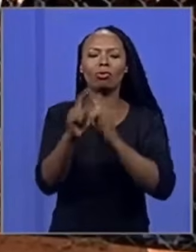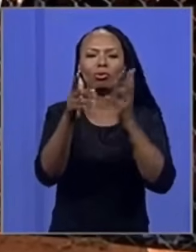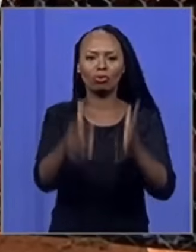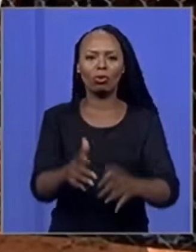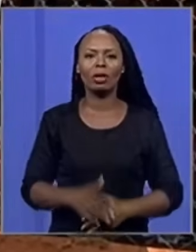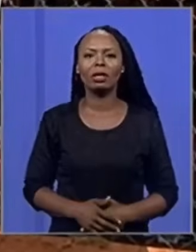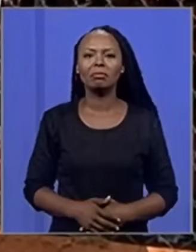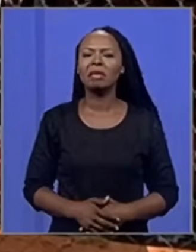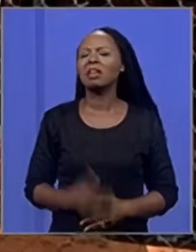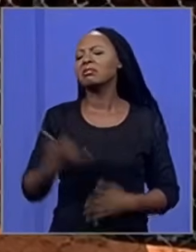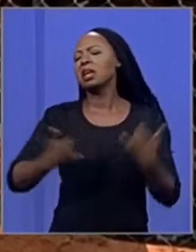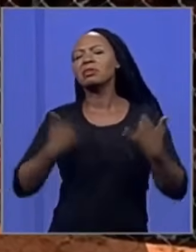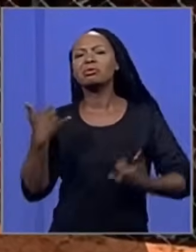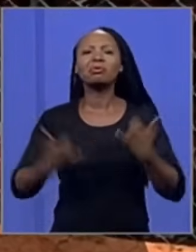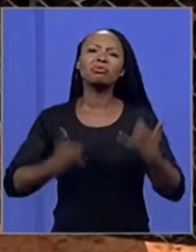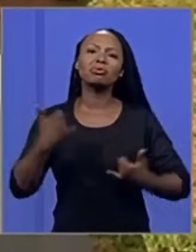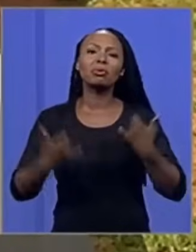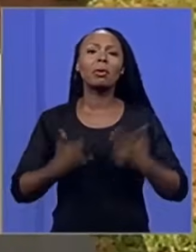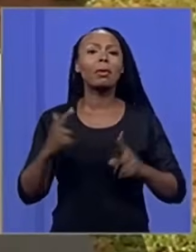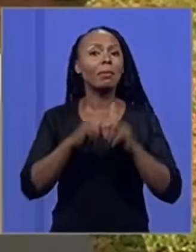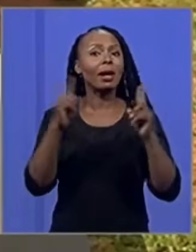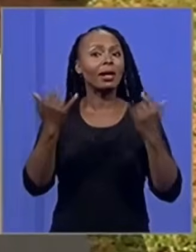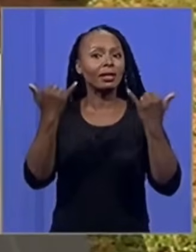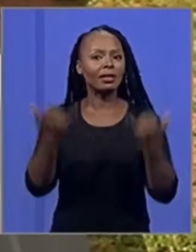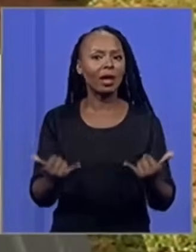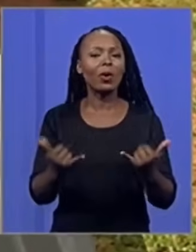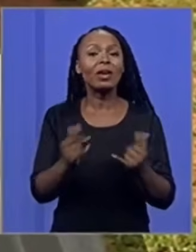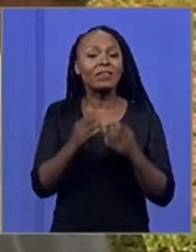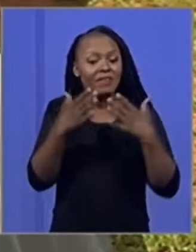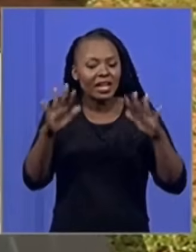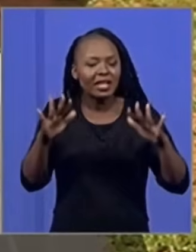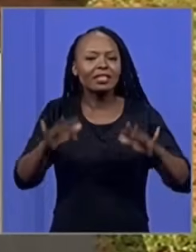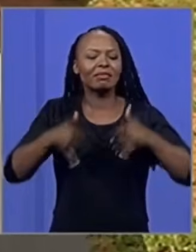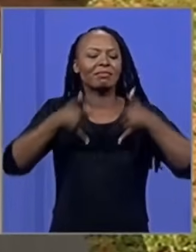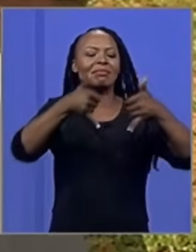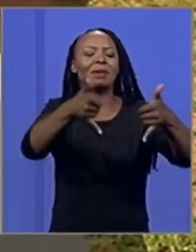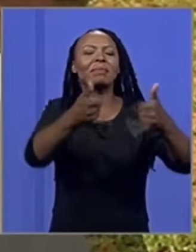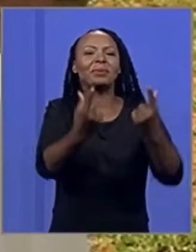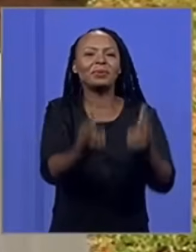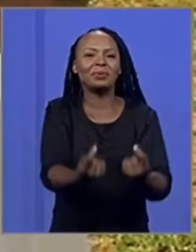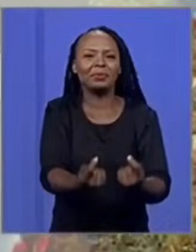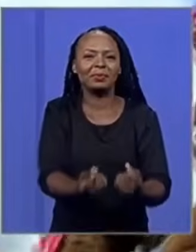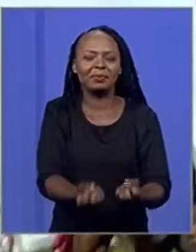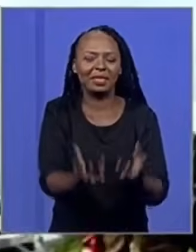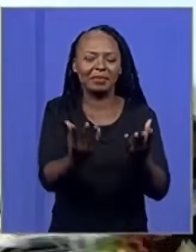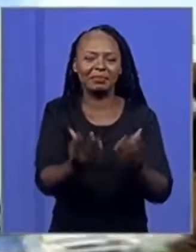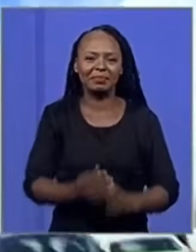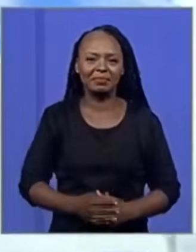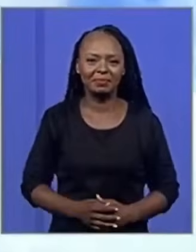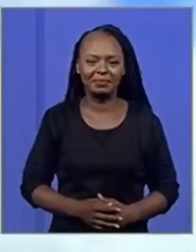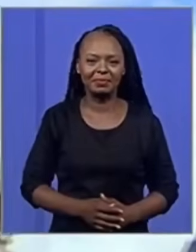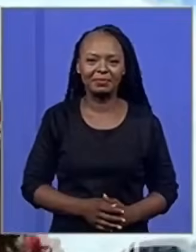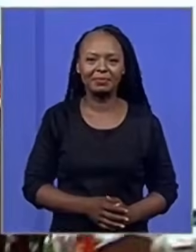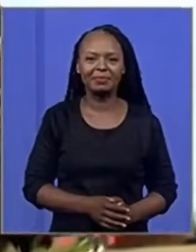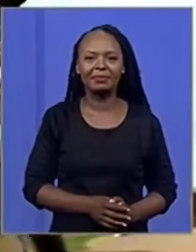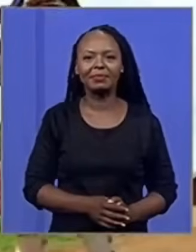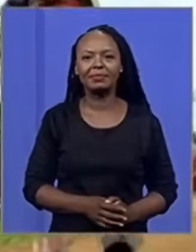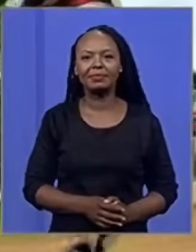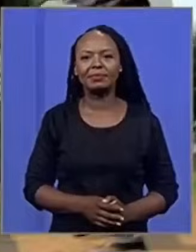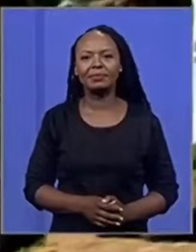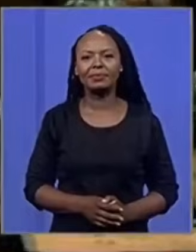go ithabisa fela mme ga jaana ba ne wa dikgare. Bolemone motho wa SABC News